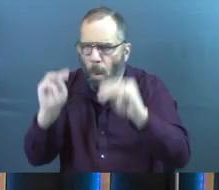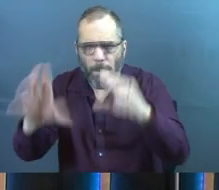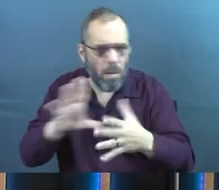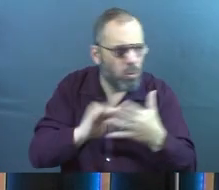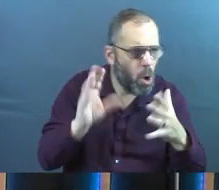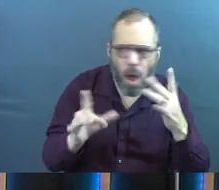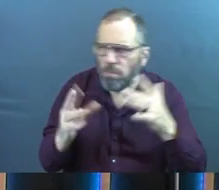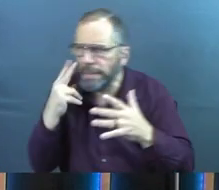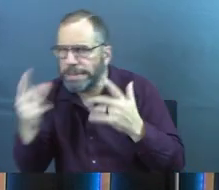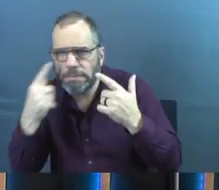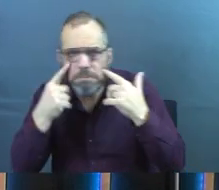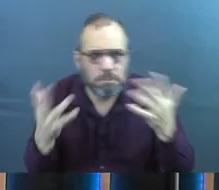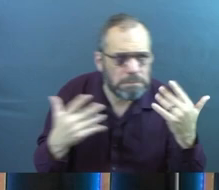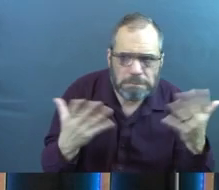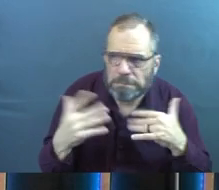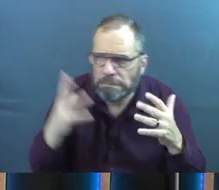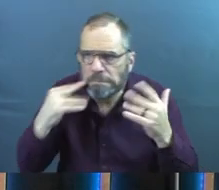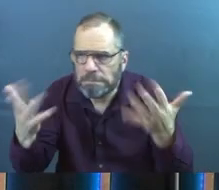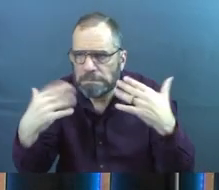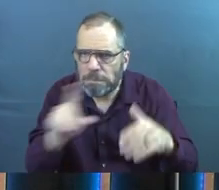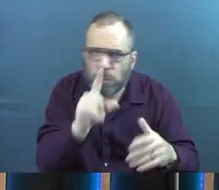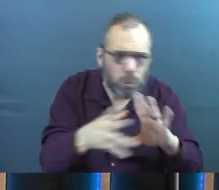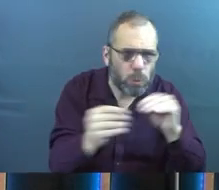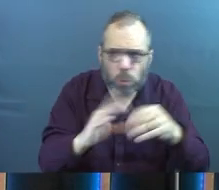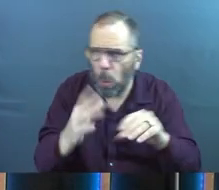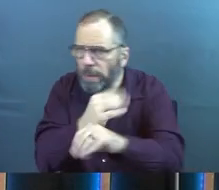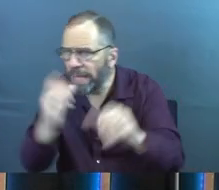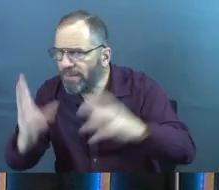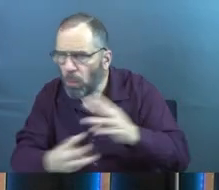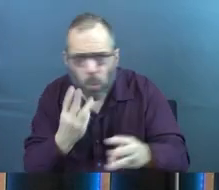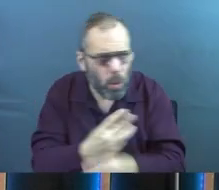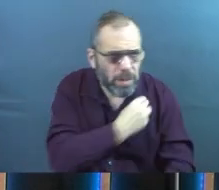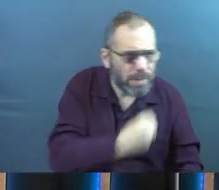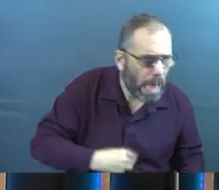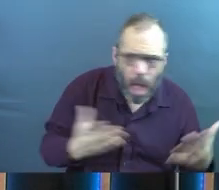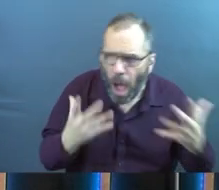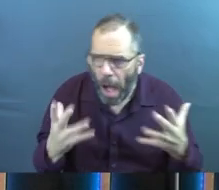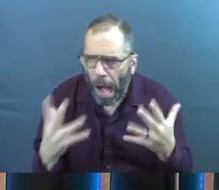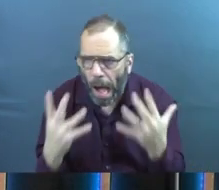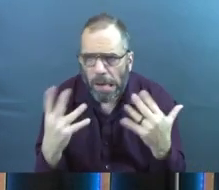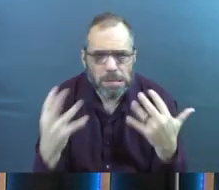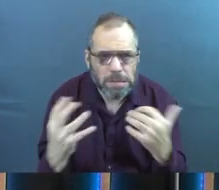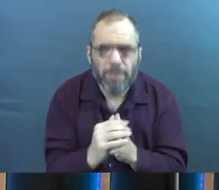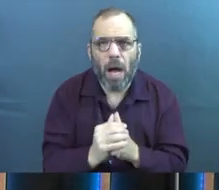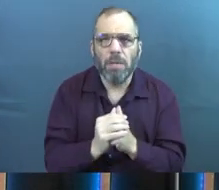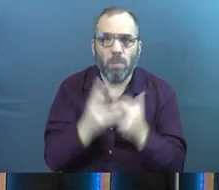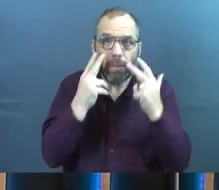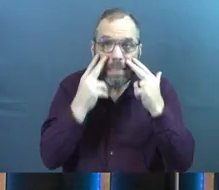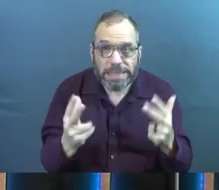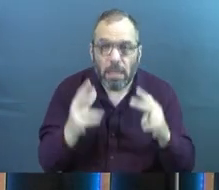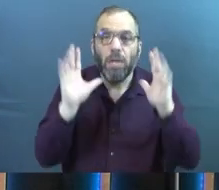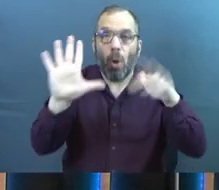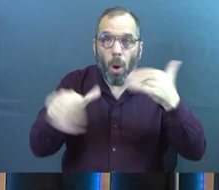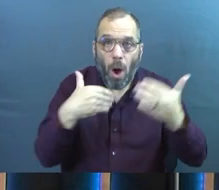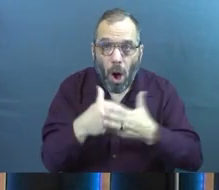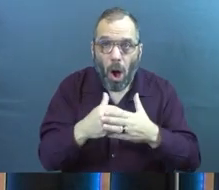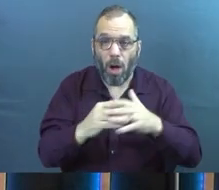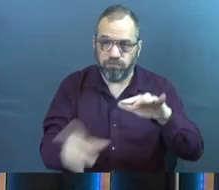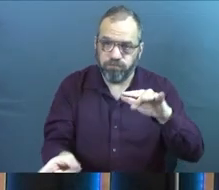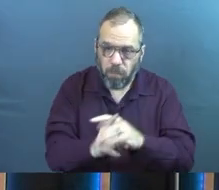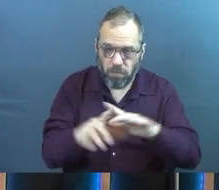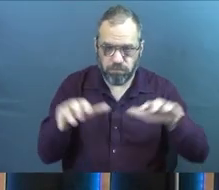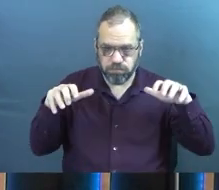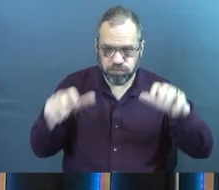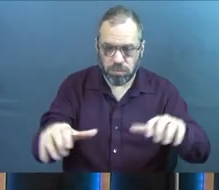we want to learn about him, we want to see him, we want to see if it's what's true, the Savior of the world, the Messiah is what people are saying, like, let's go see this dude for ourselves. So everybody's showing